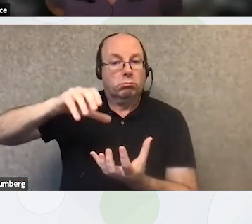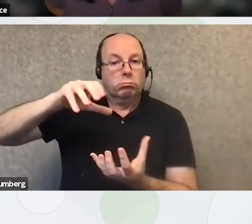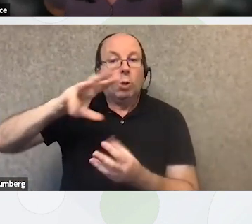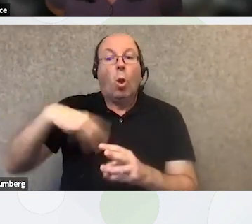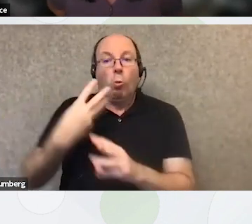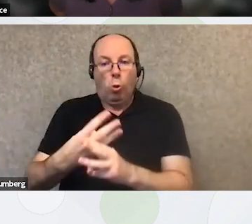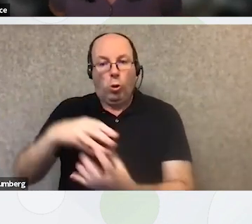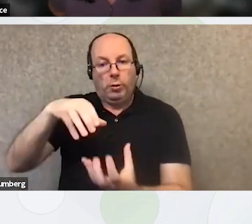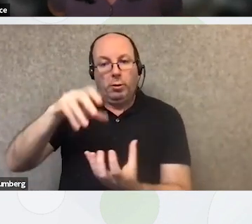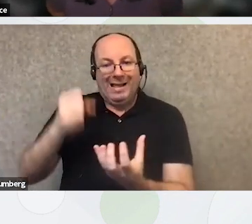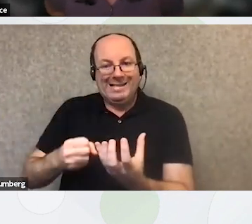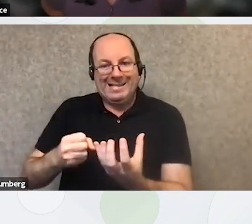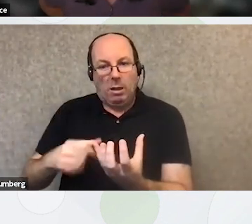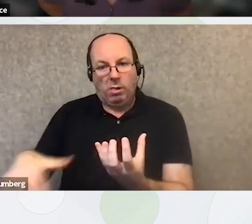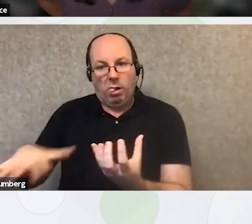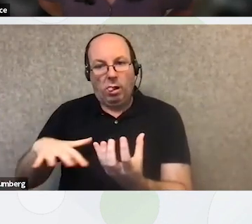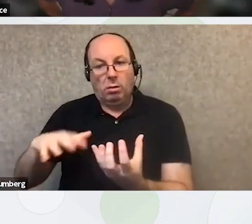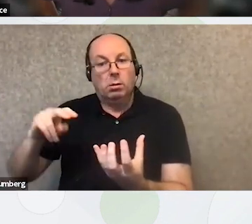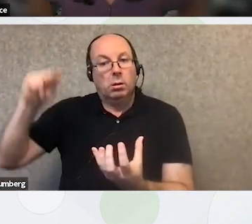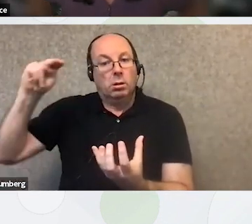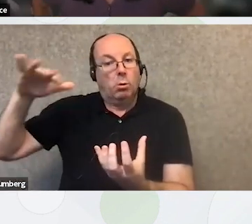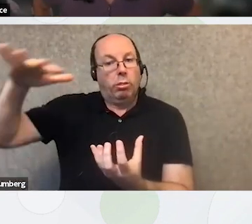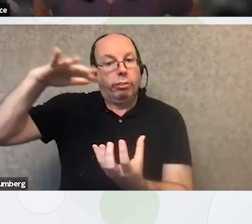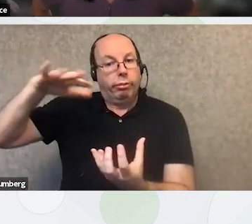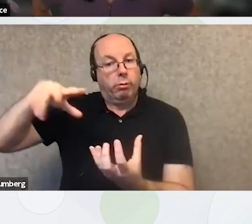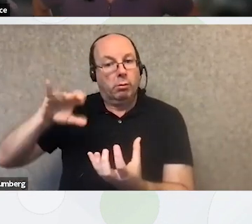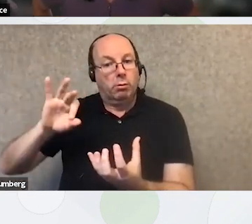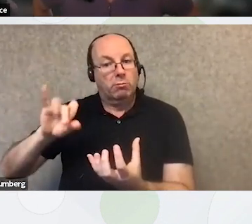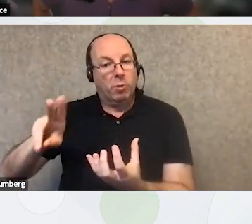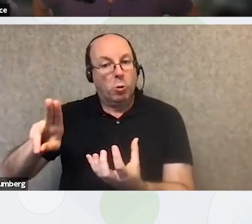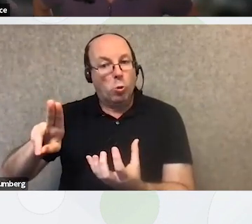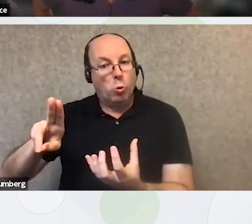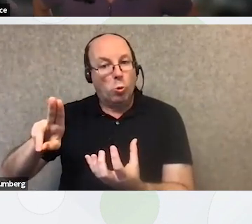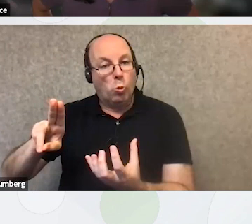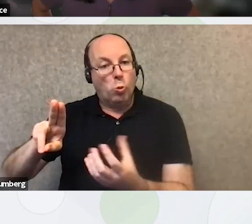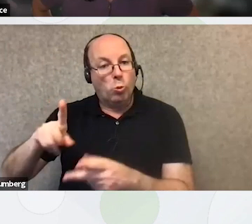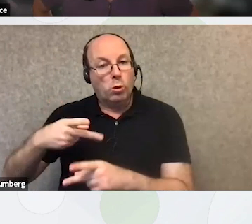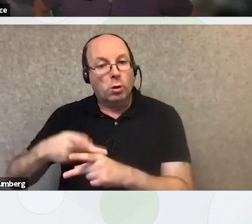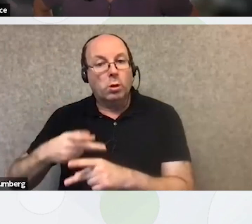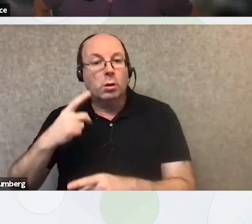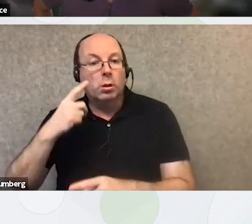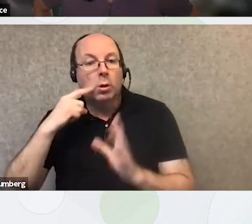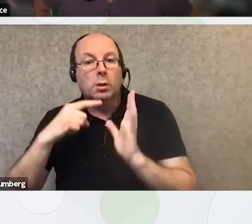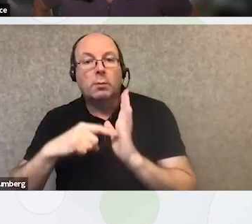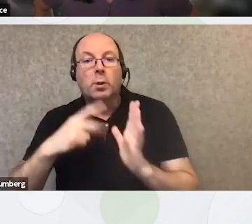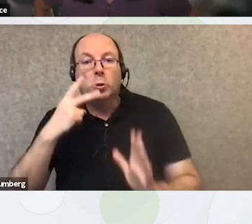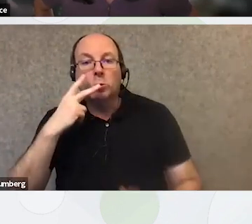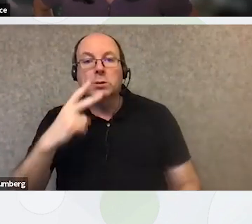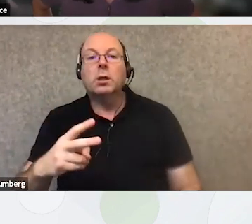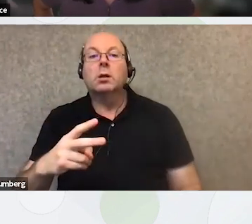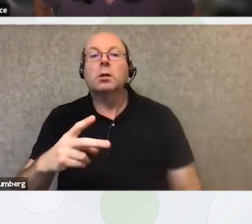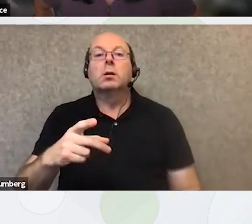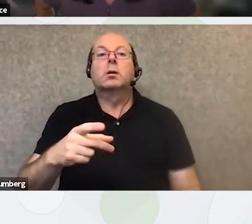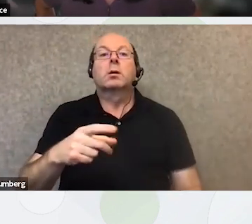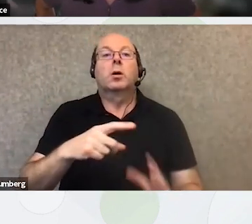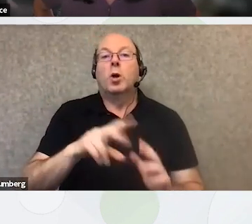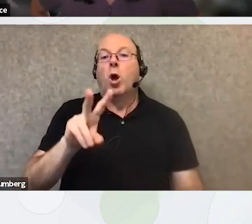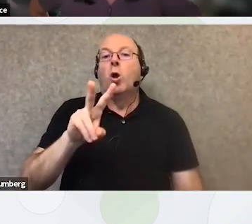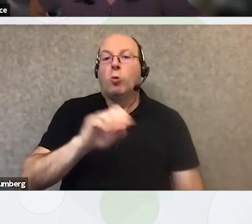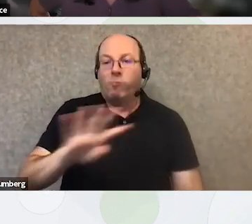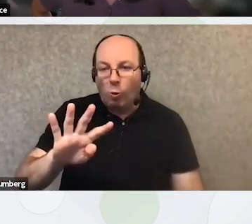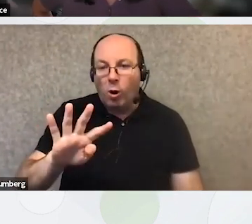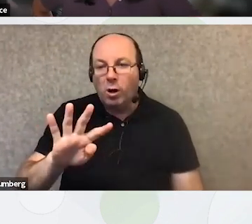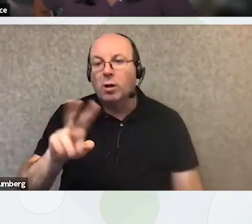season when the antigenic match of the vaccine did not quite match the circulating strains very well. The